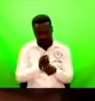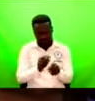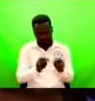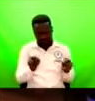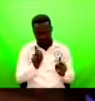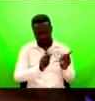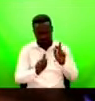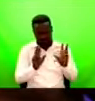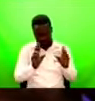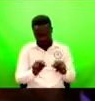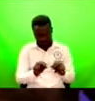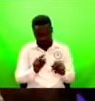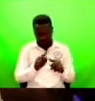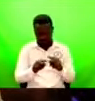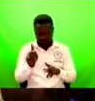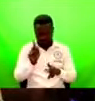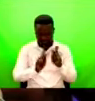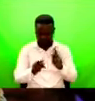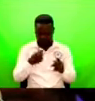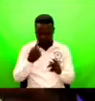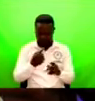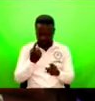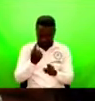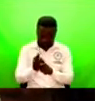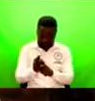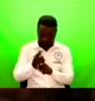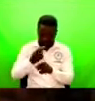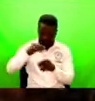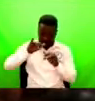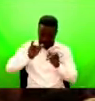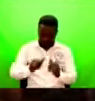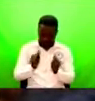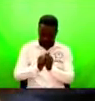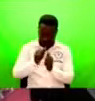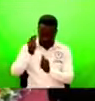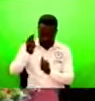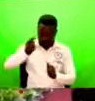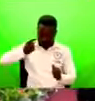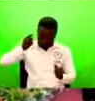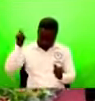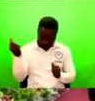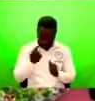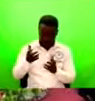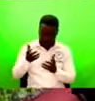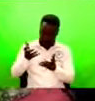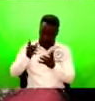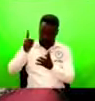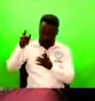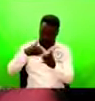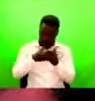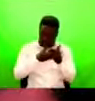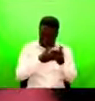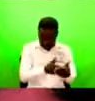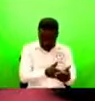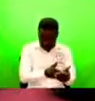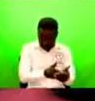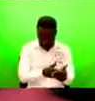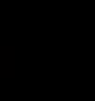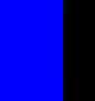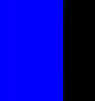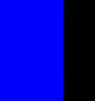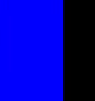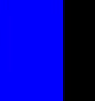yes Lord, but those who have settled in you, always seeking the direction to move ahead.